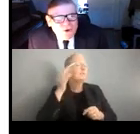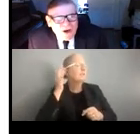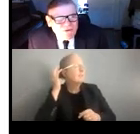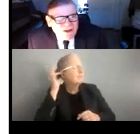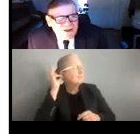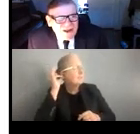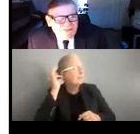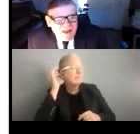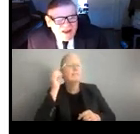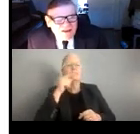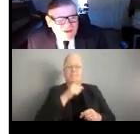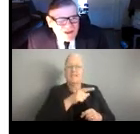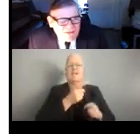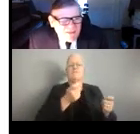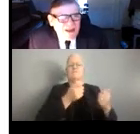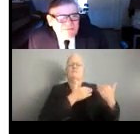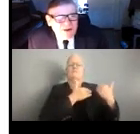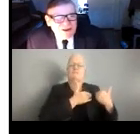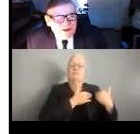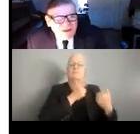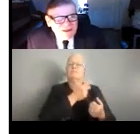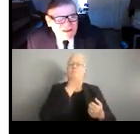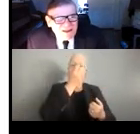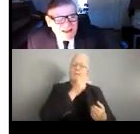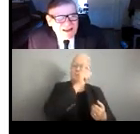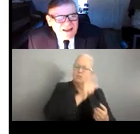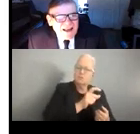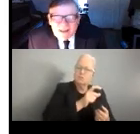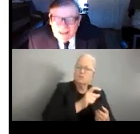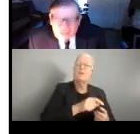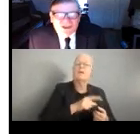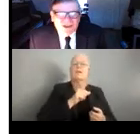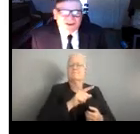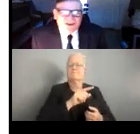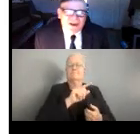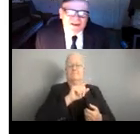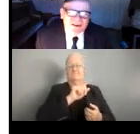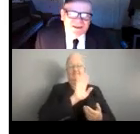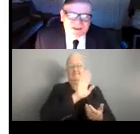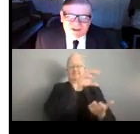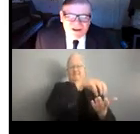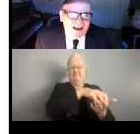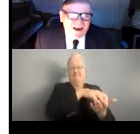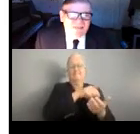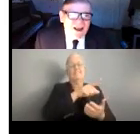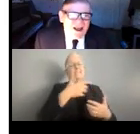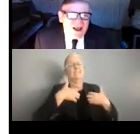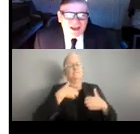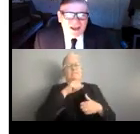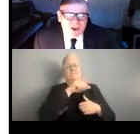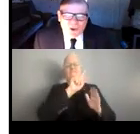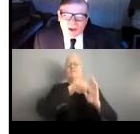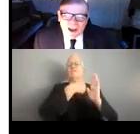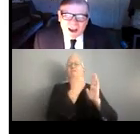who runs it, a visually impaired person who runs the center. And the interesting thing about the center in Sri Lanka,